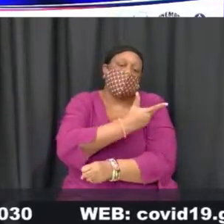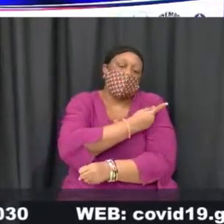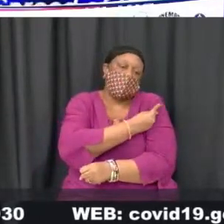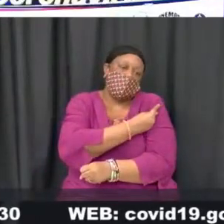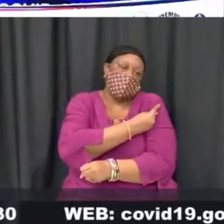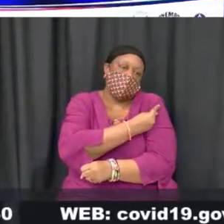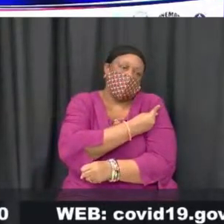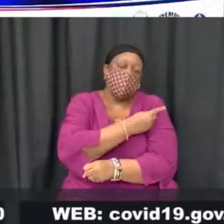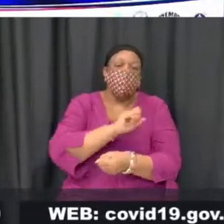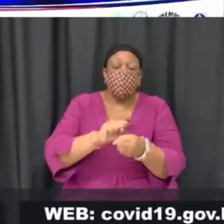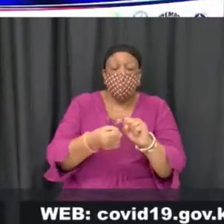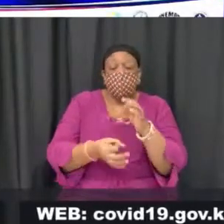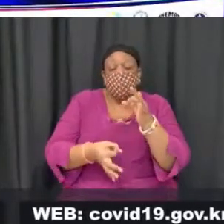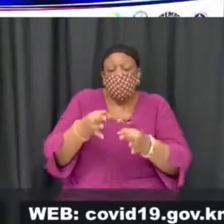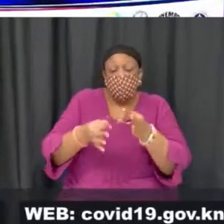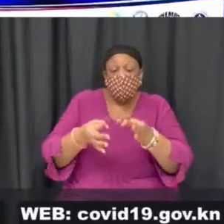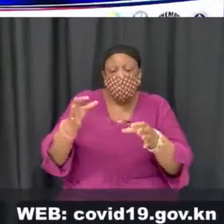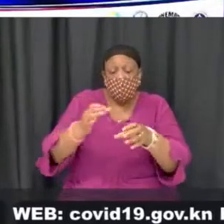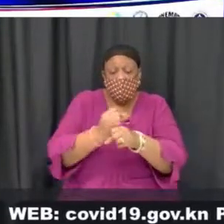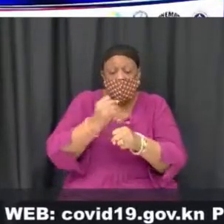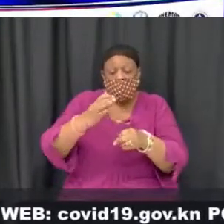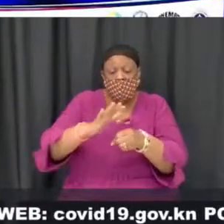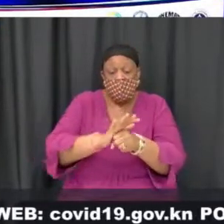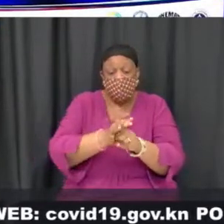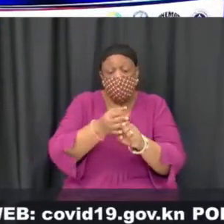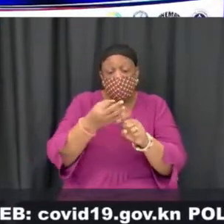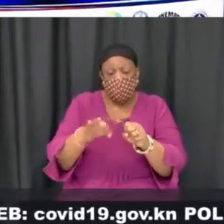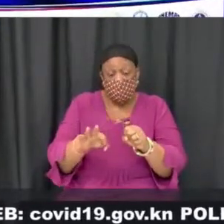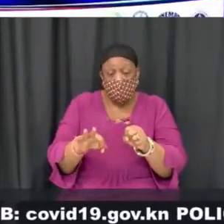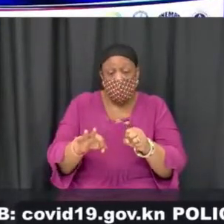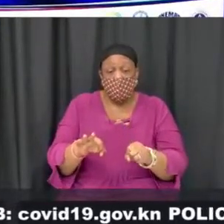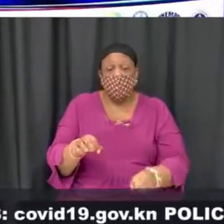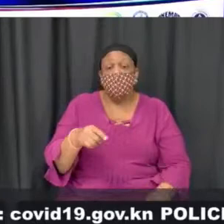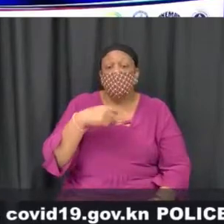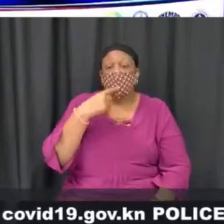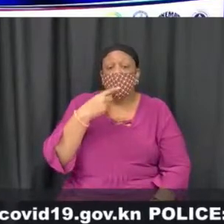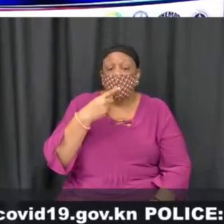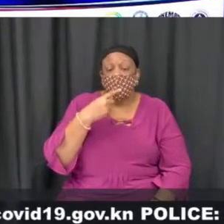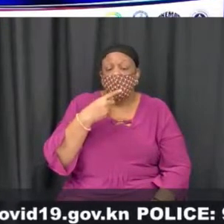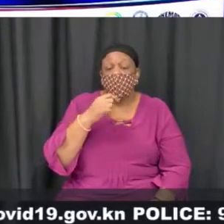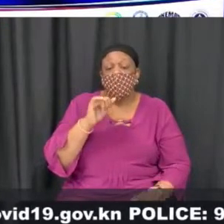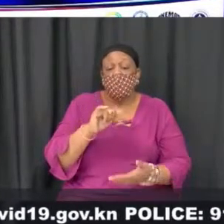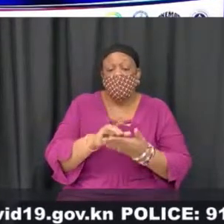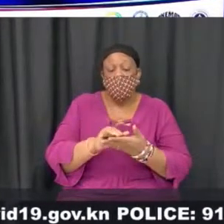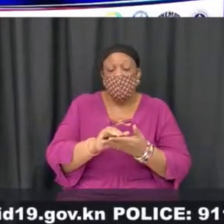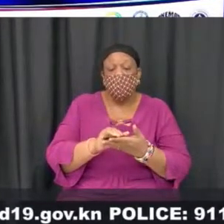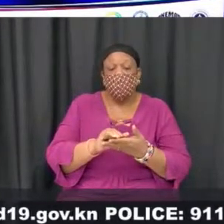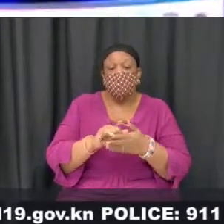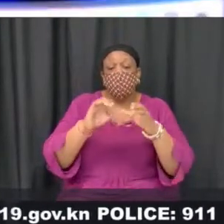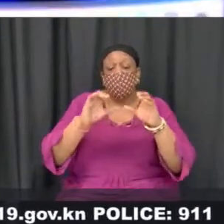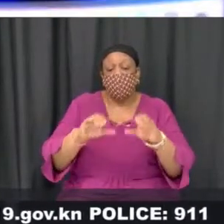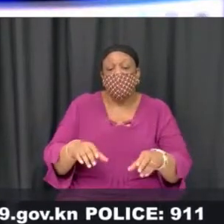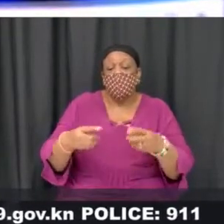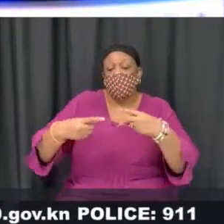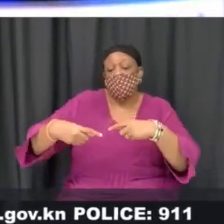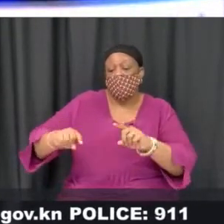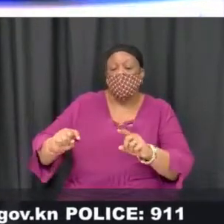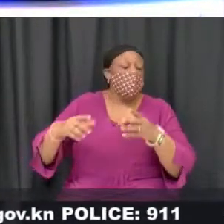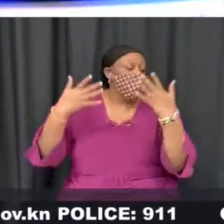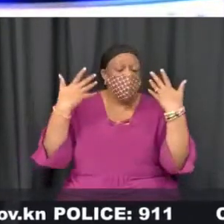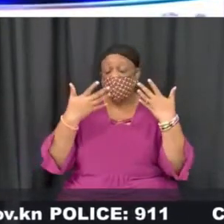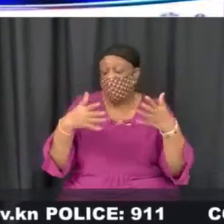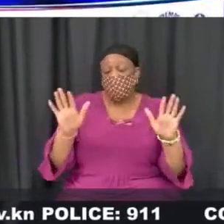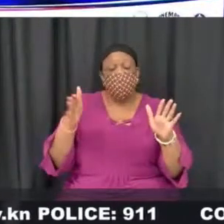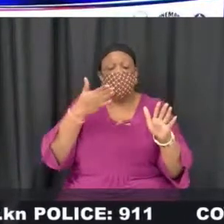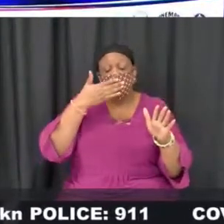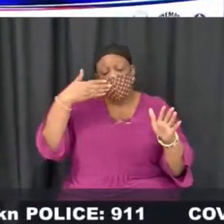persons who were not exposed to get vaccinated. Here in St. Kitts and Nevis, there is no waiting period, and so once you have recovered, you